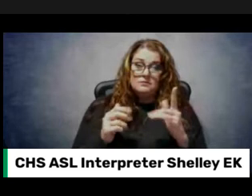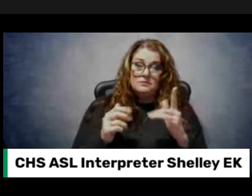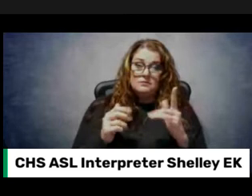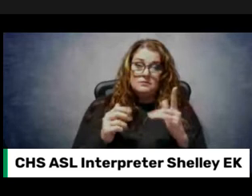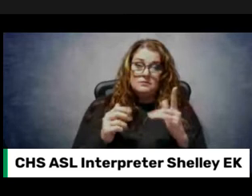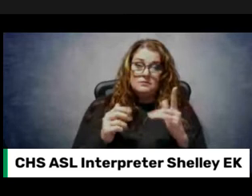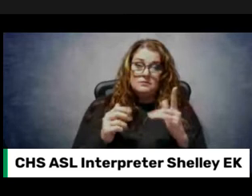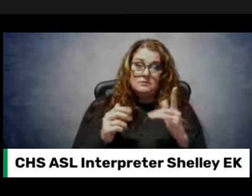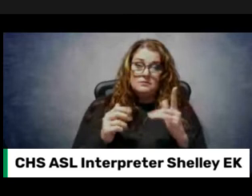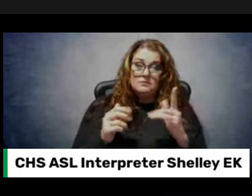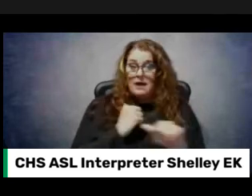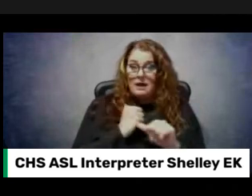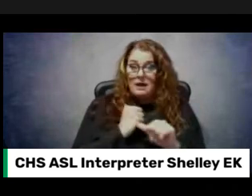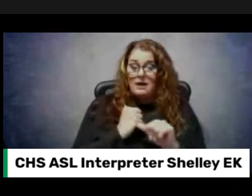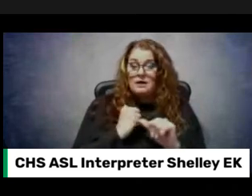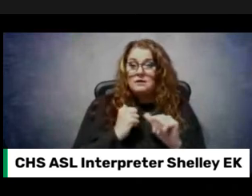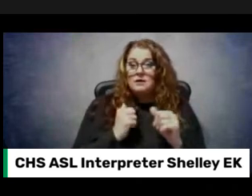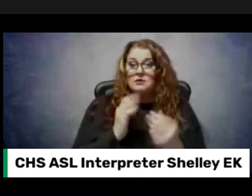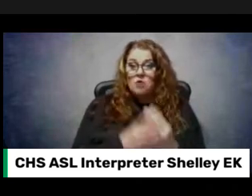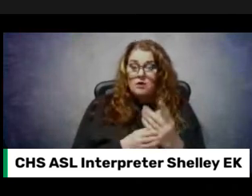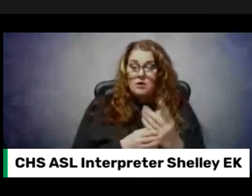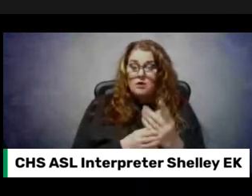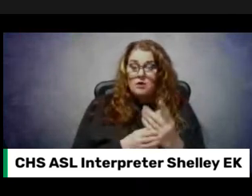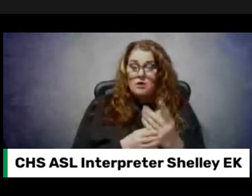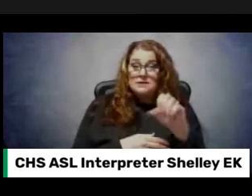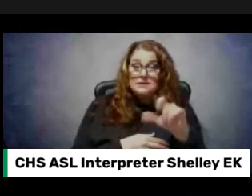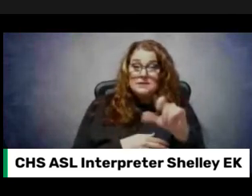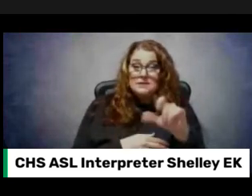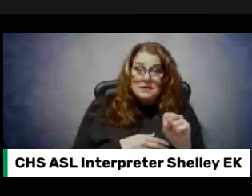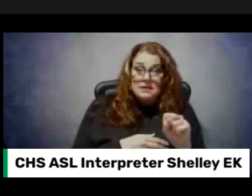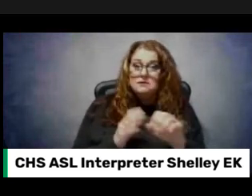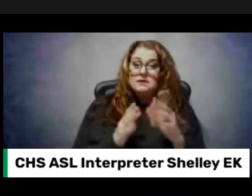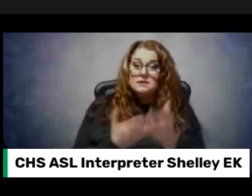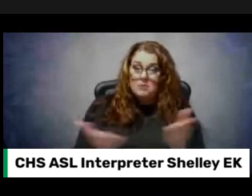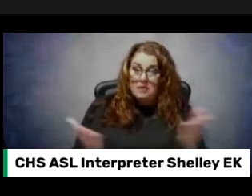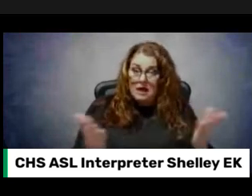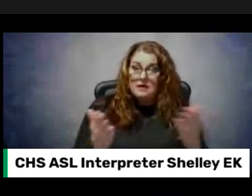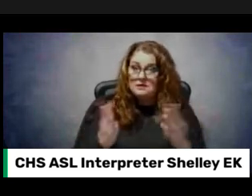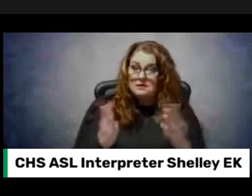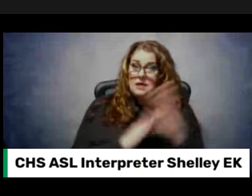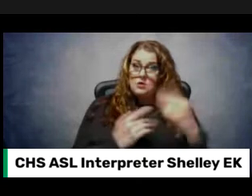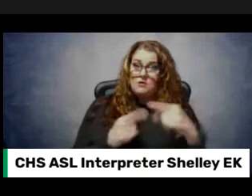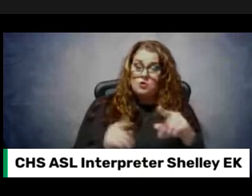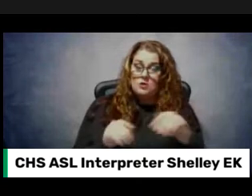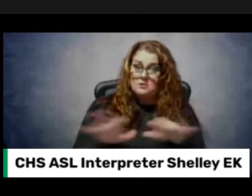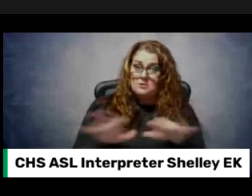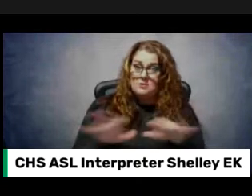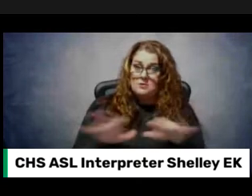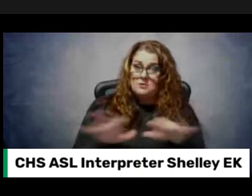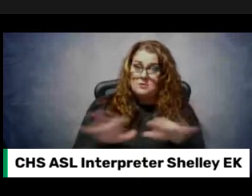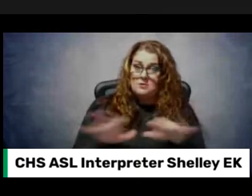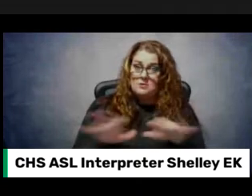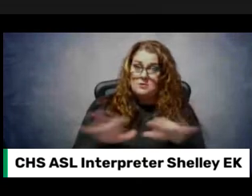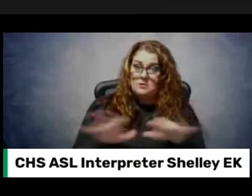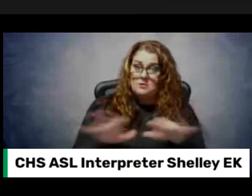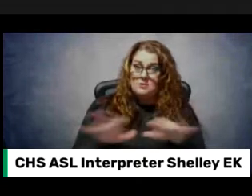gardening supplies and gardening seeds has taken off during the pandemic. So In this